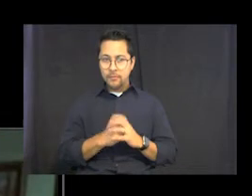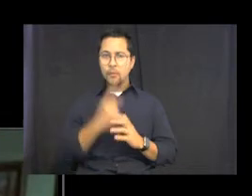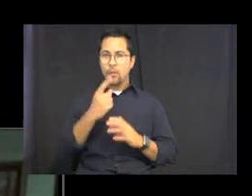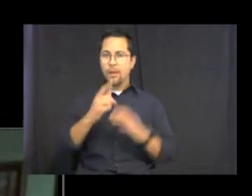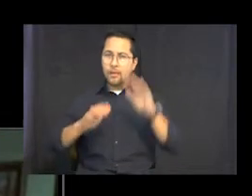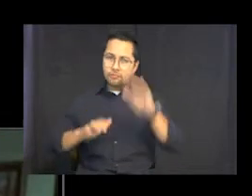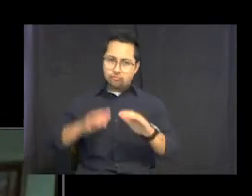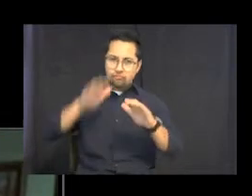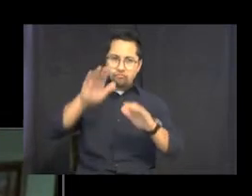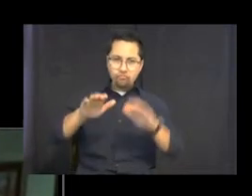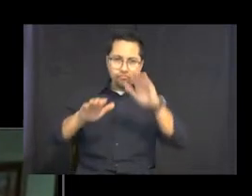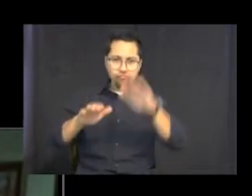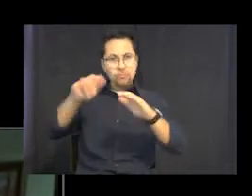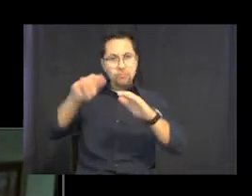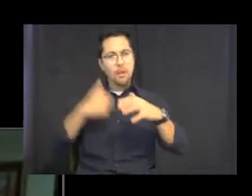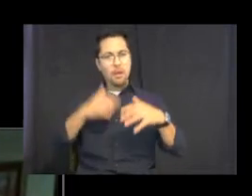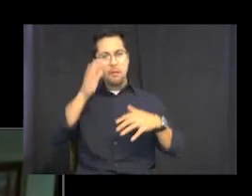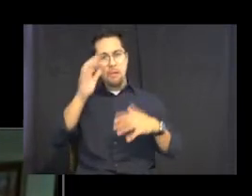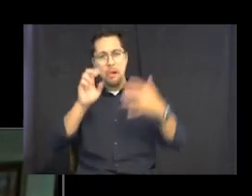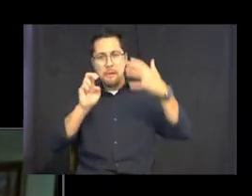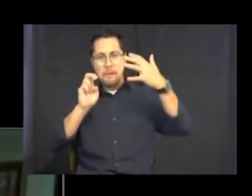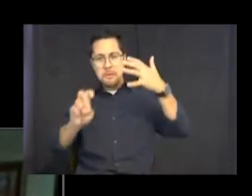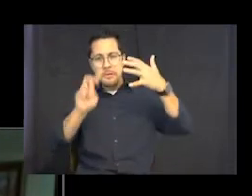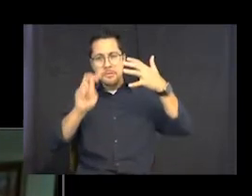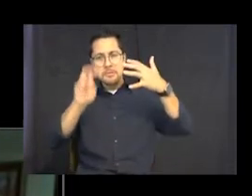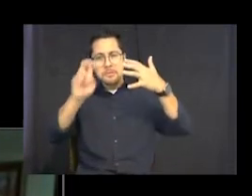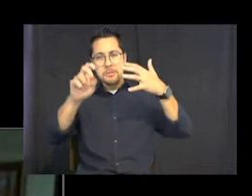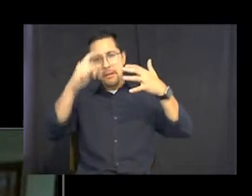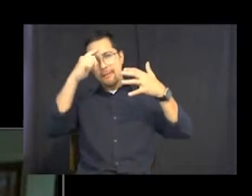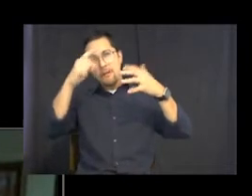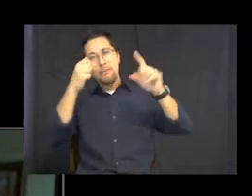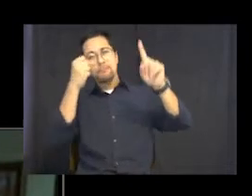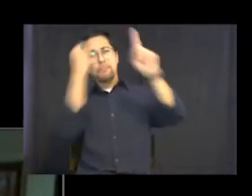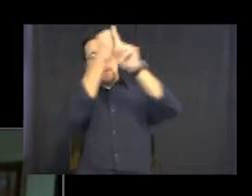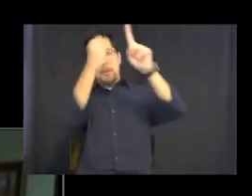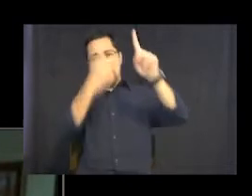as I climb up the ladder of my dreams.